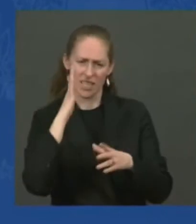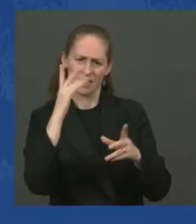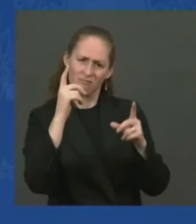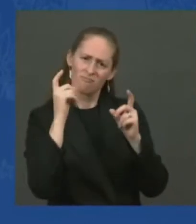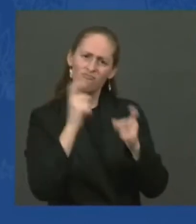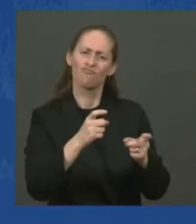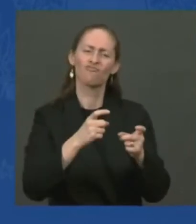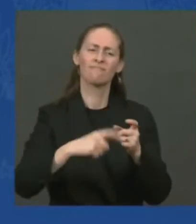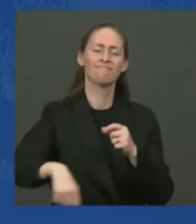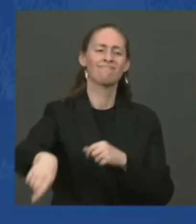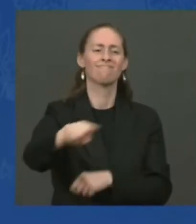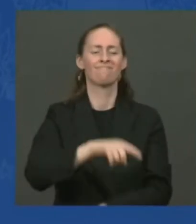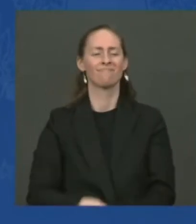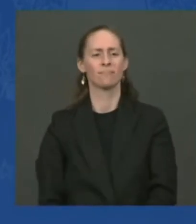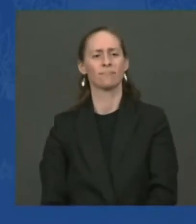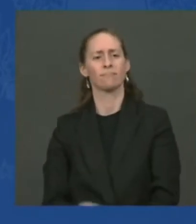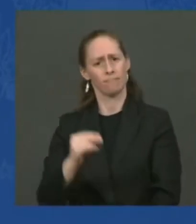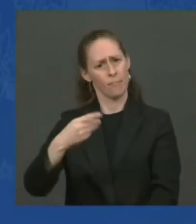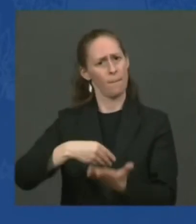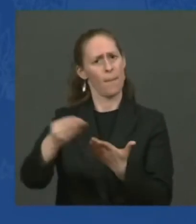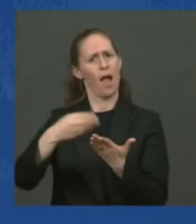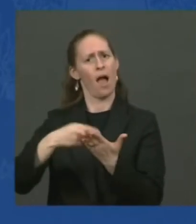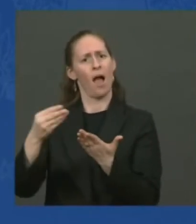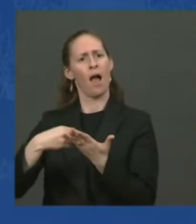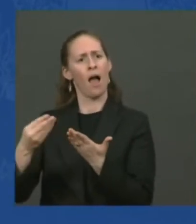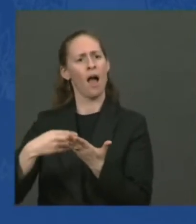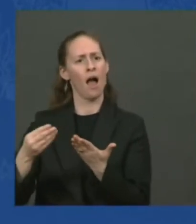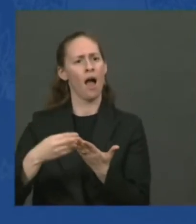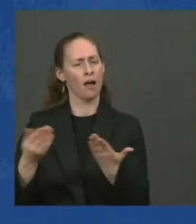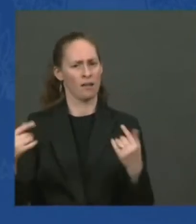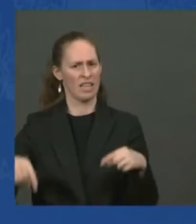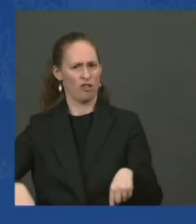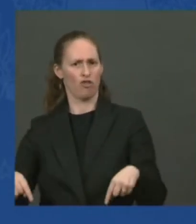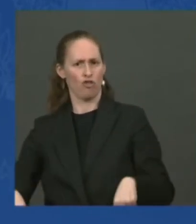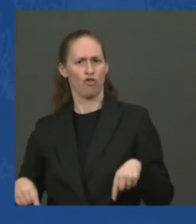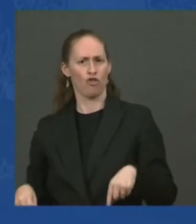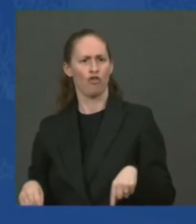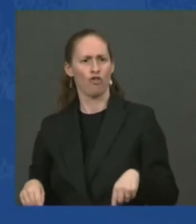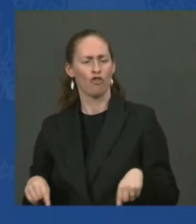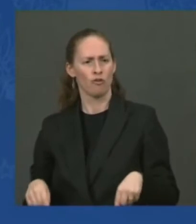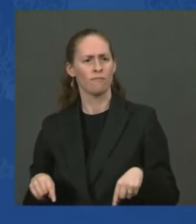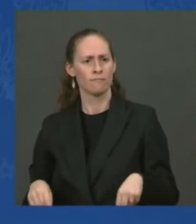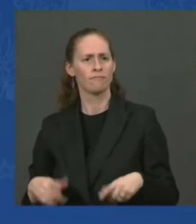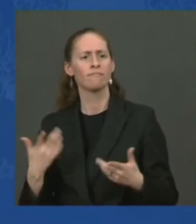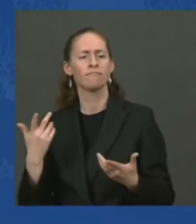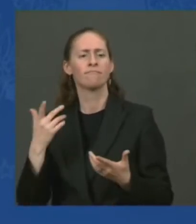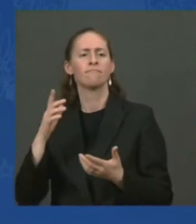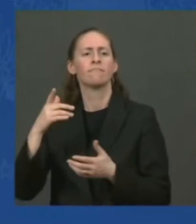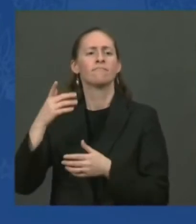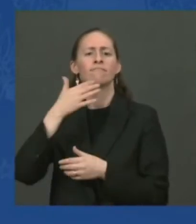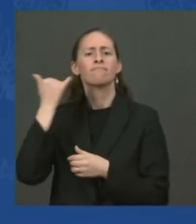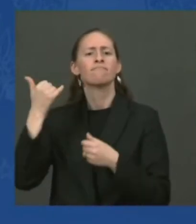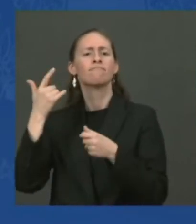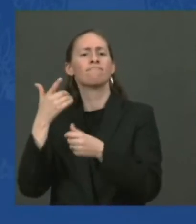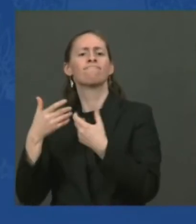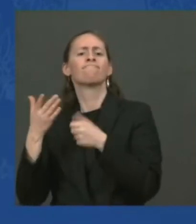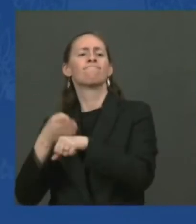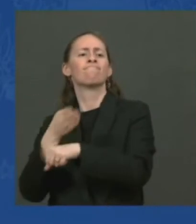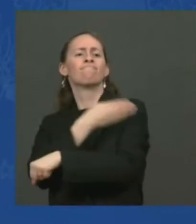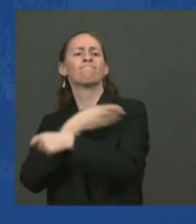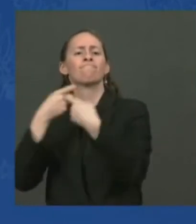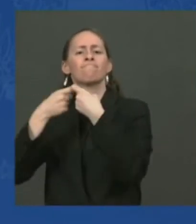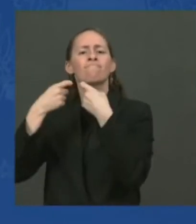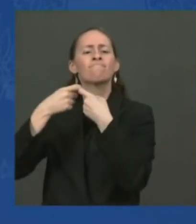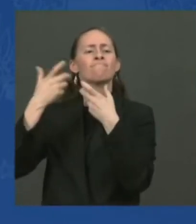right now. It's going to help the United States export clean energy technologies to the world, creating tens of thousands of